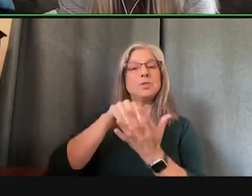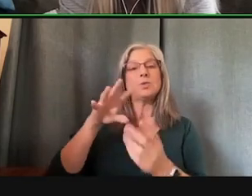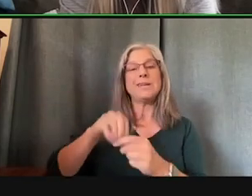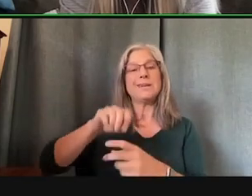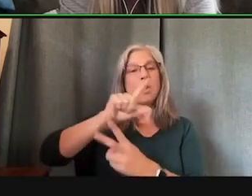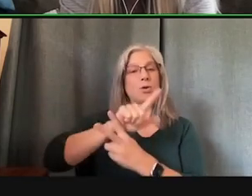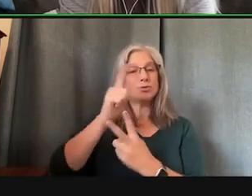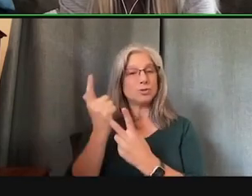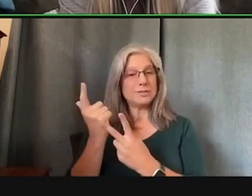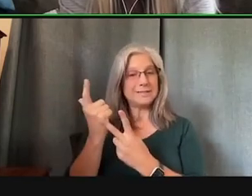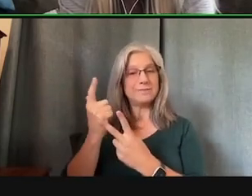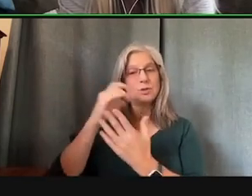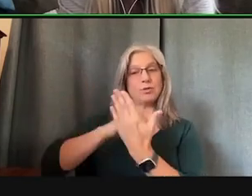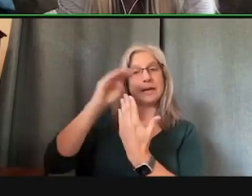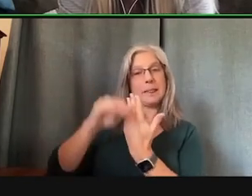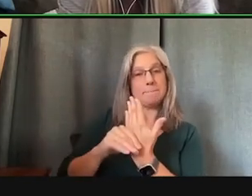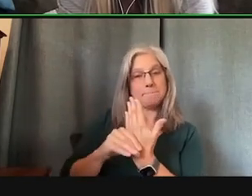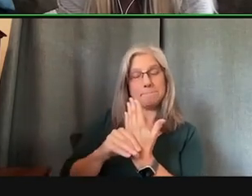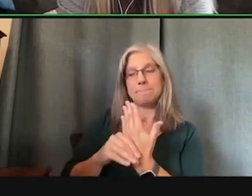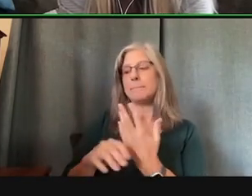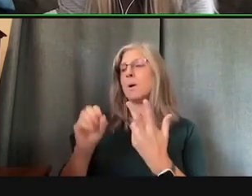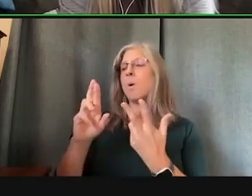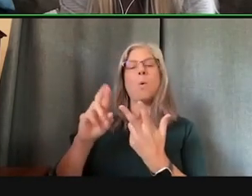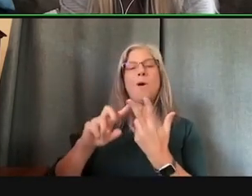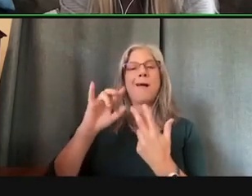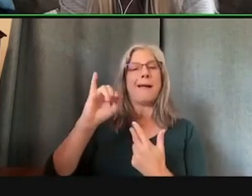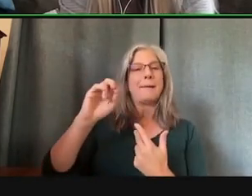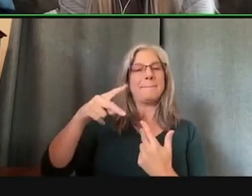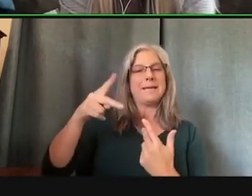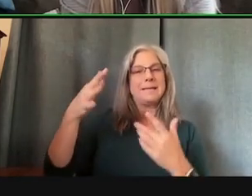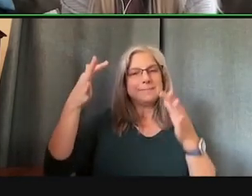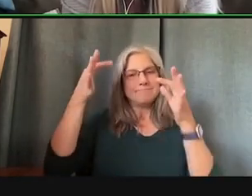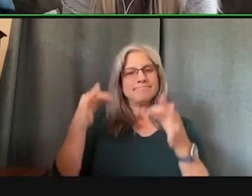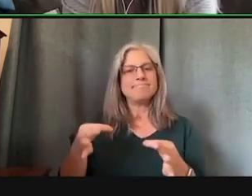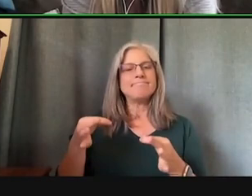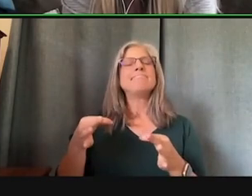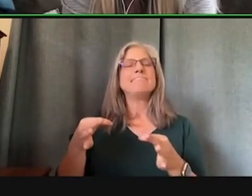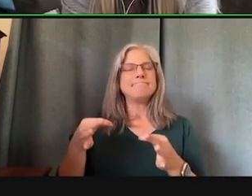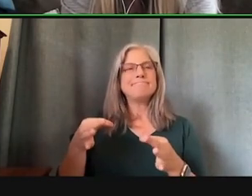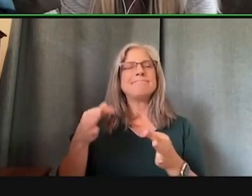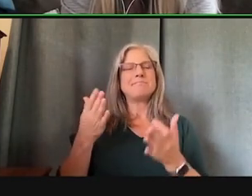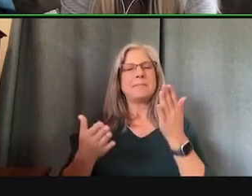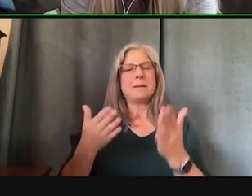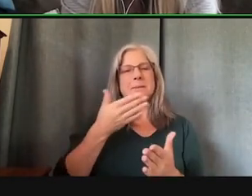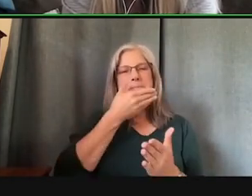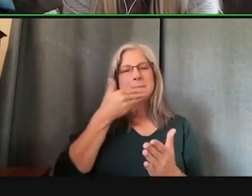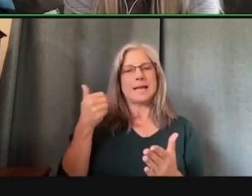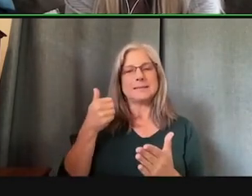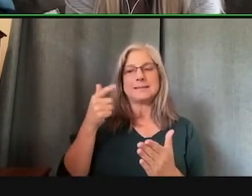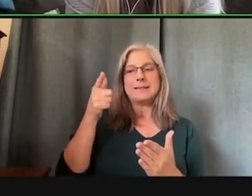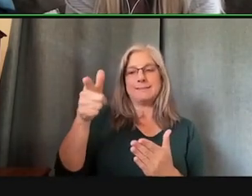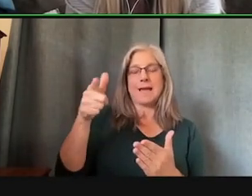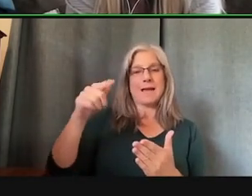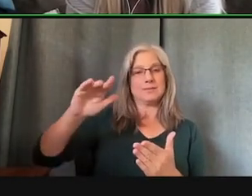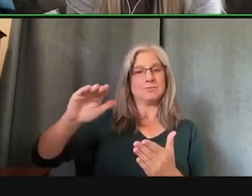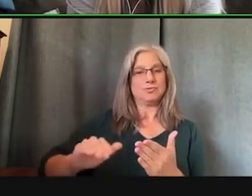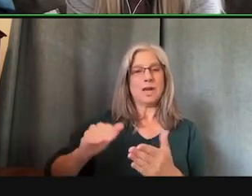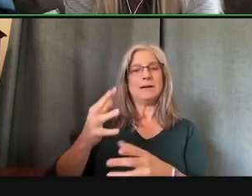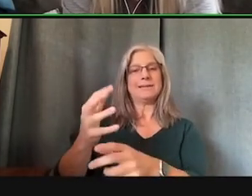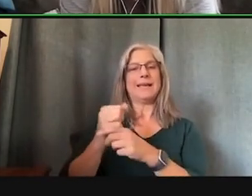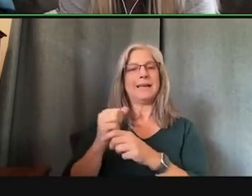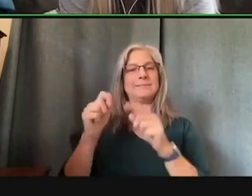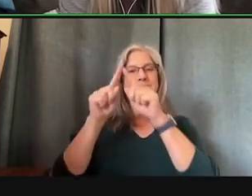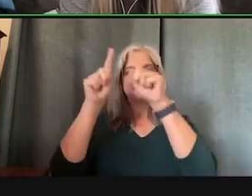curriculum setting, or the IEP team determines that it's best that they complete a certificate of